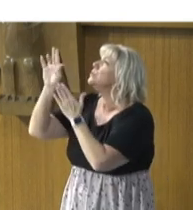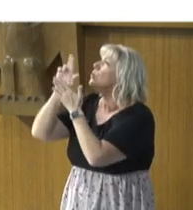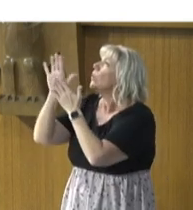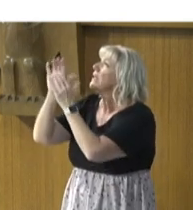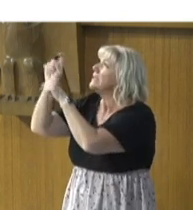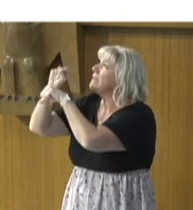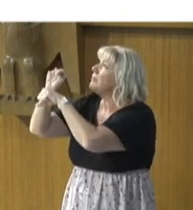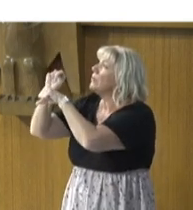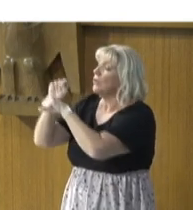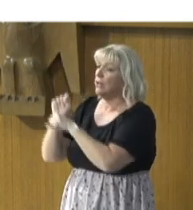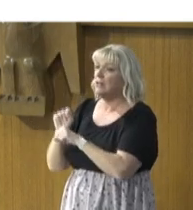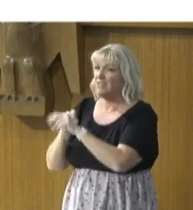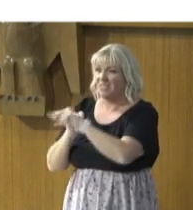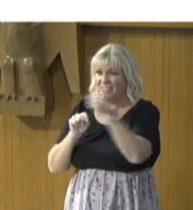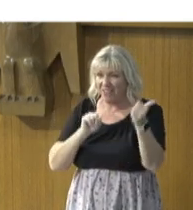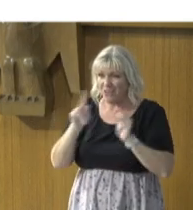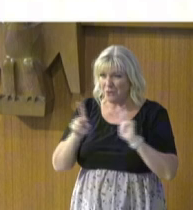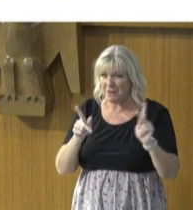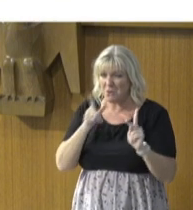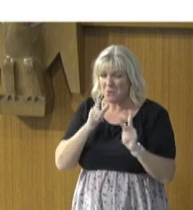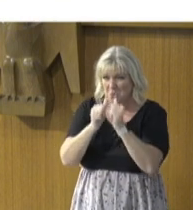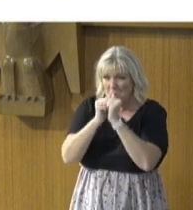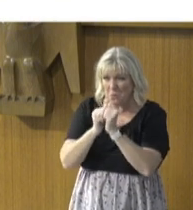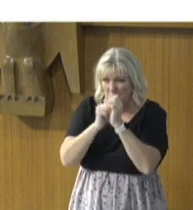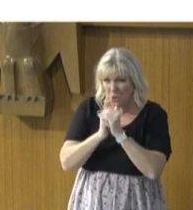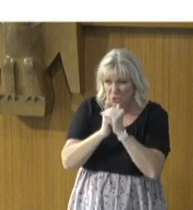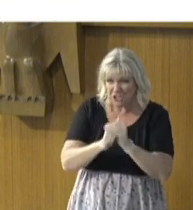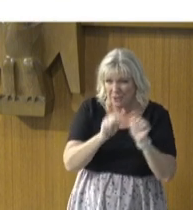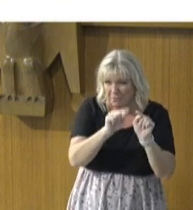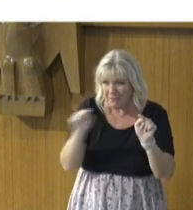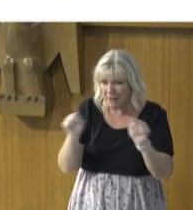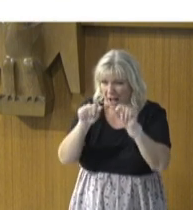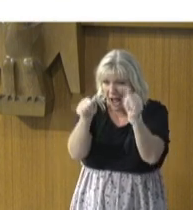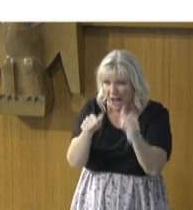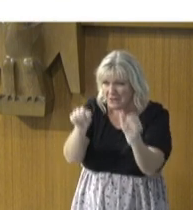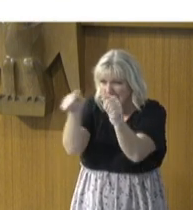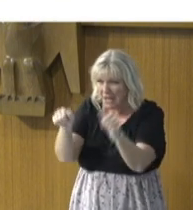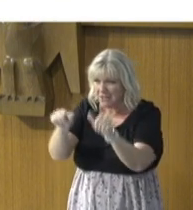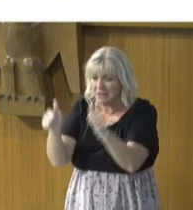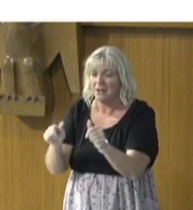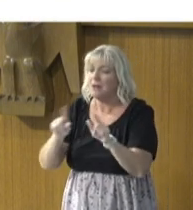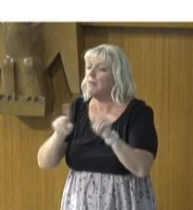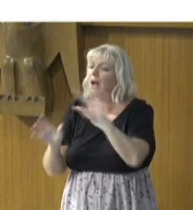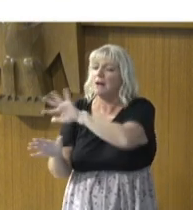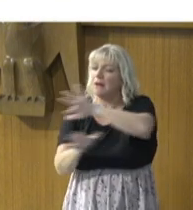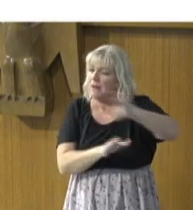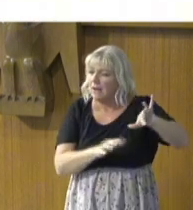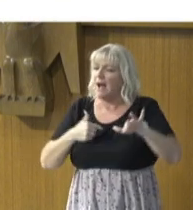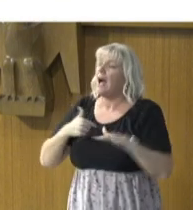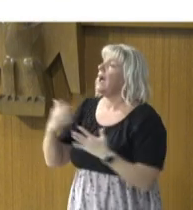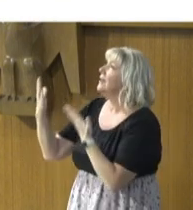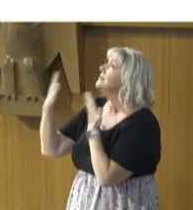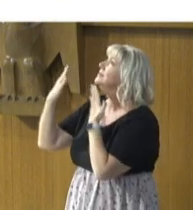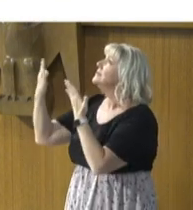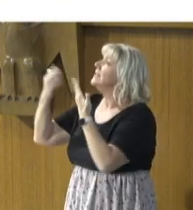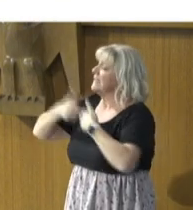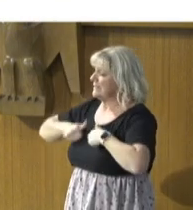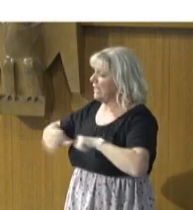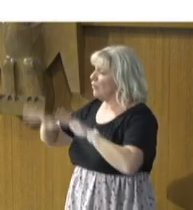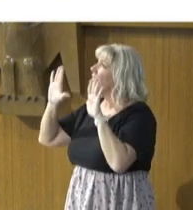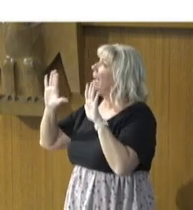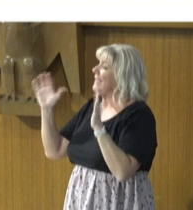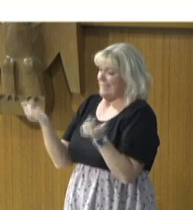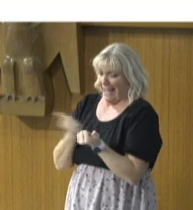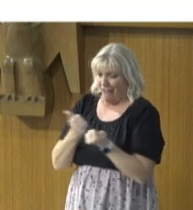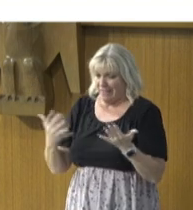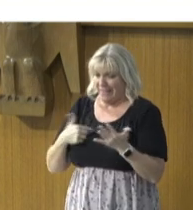worship vain idols forsake their true loyalty. But I, with the voice of thanksgiving, will sacrifice to you. What I have vowed,